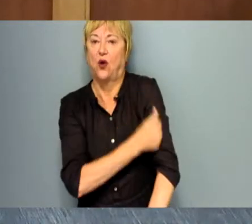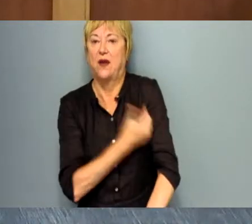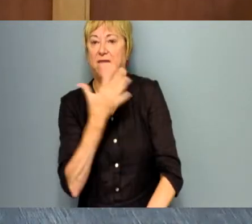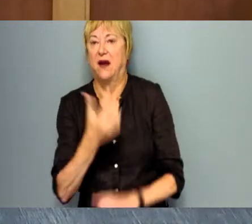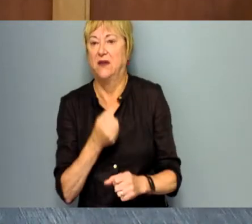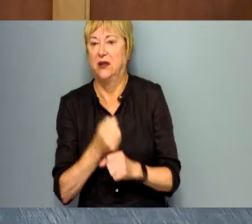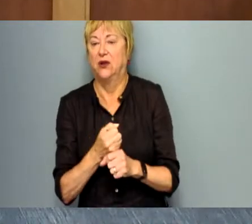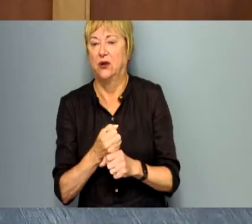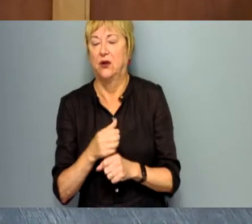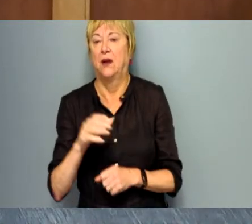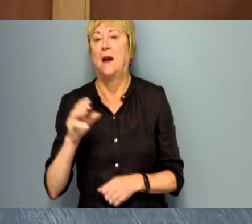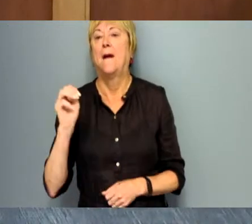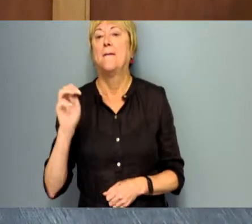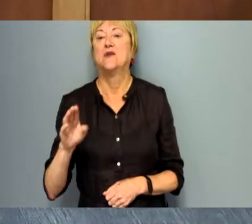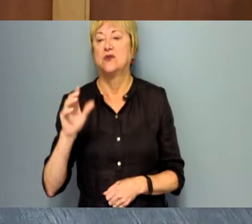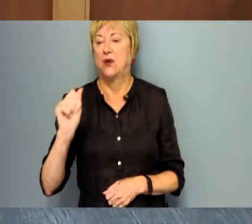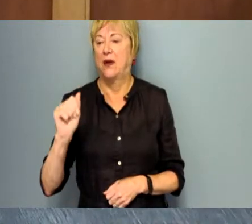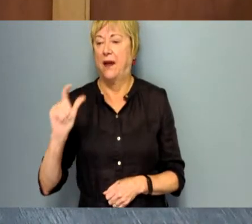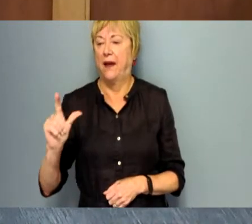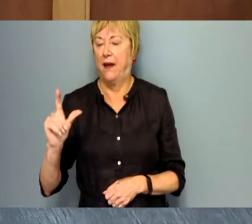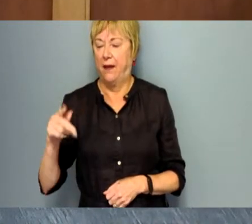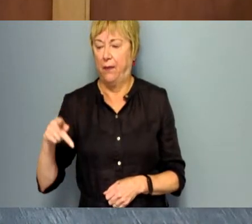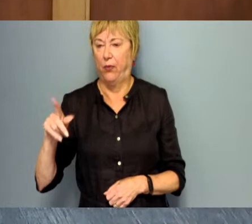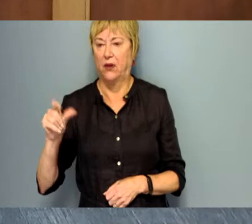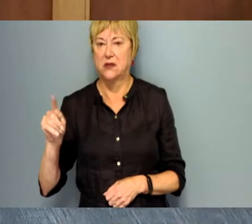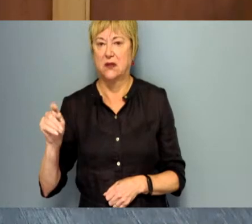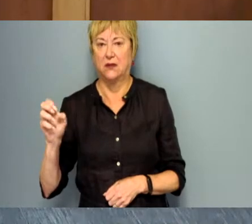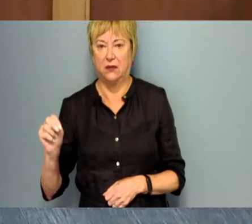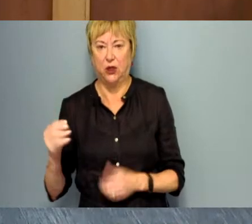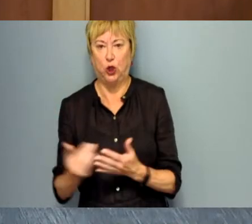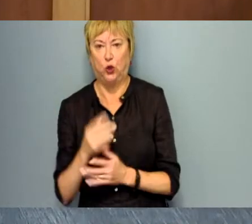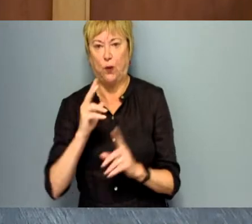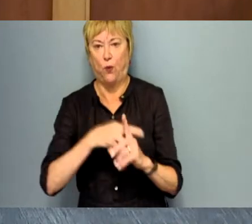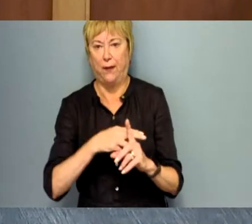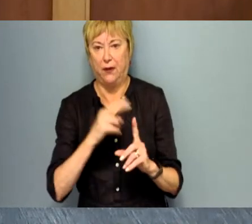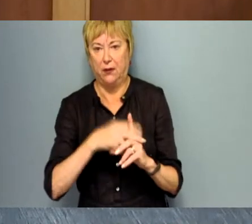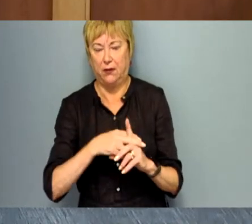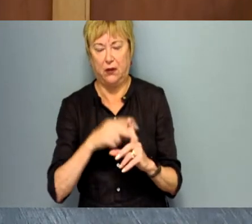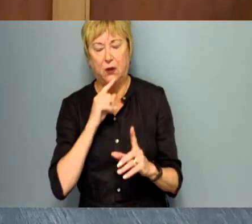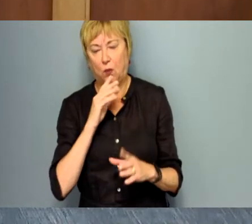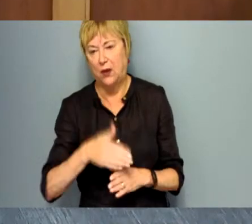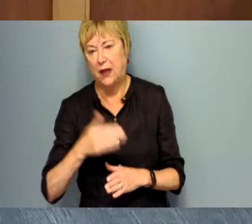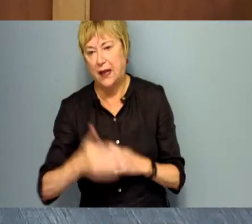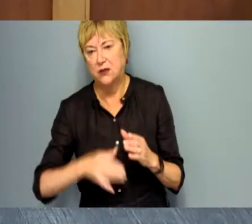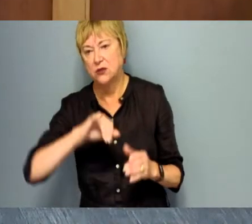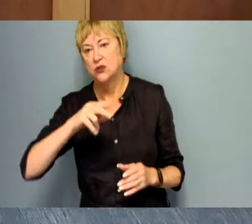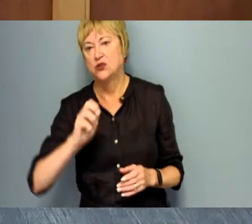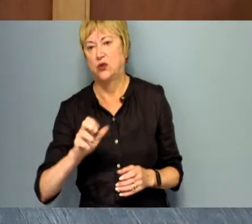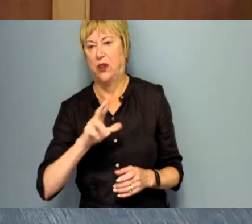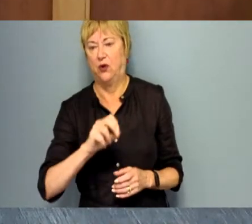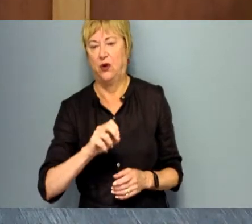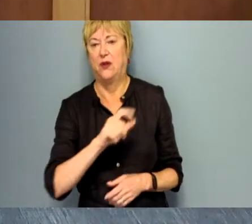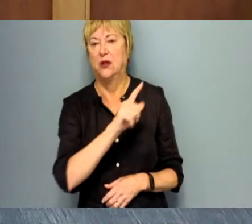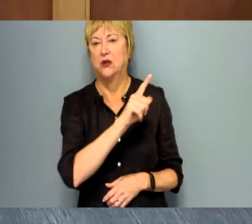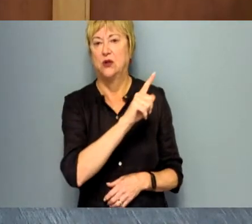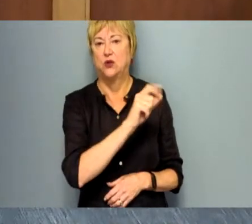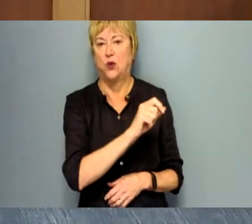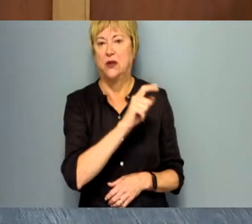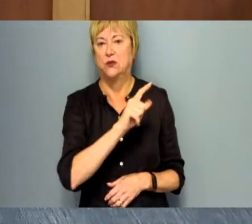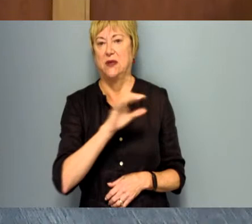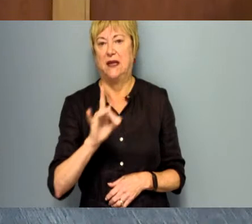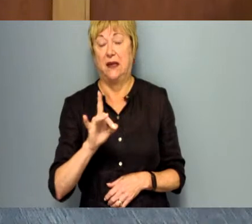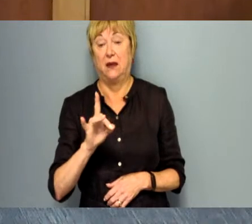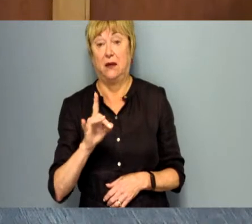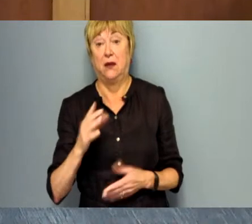William Appleton. This is a new appointment. Term will end on June 30th, 2028. Is there a motion to appoint Mr. Appleton? So